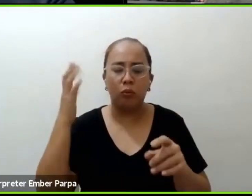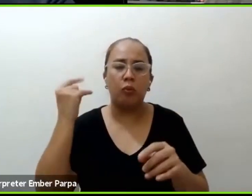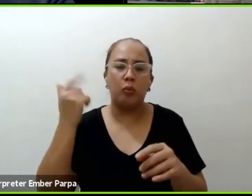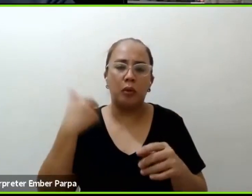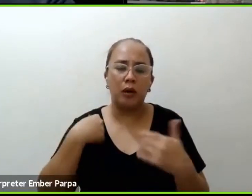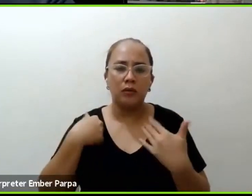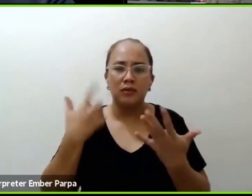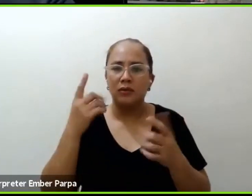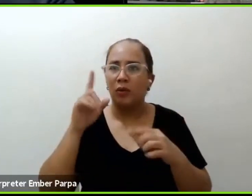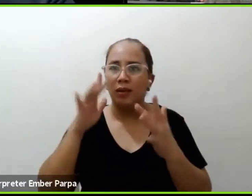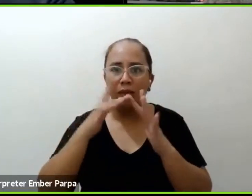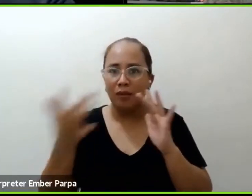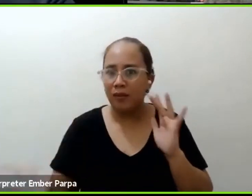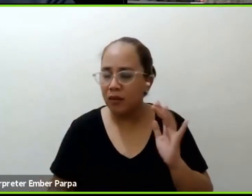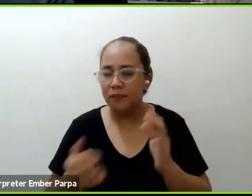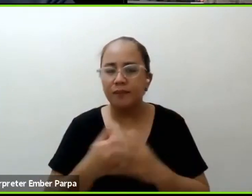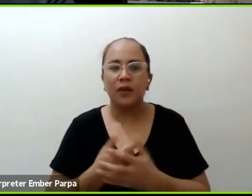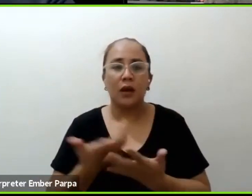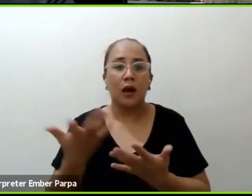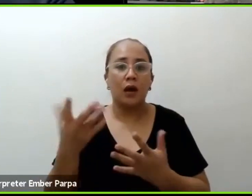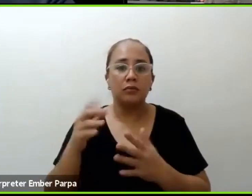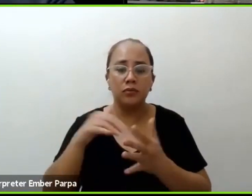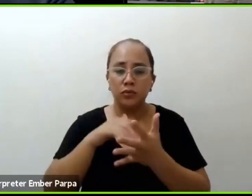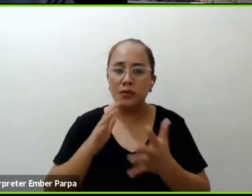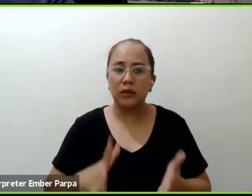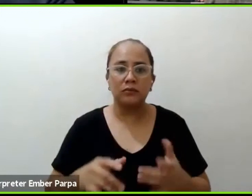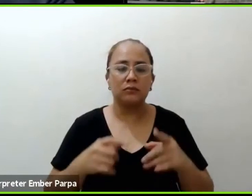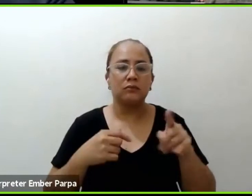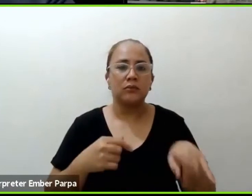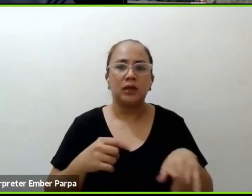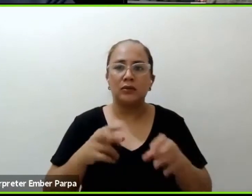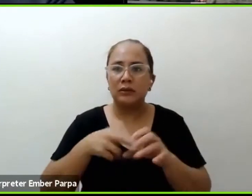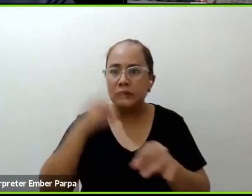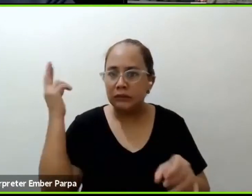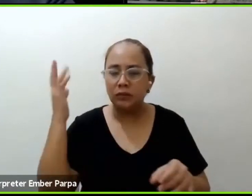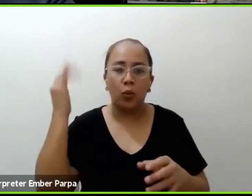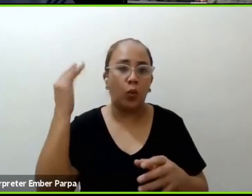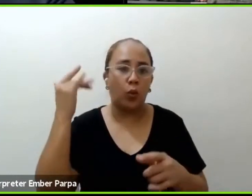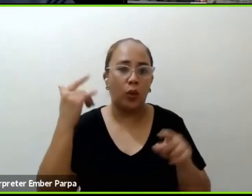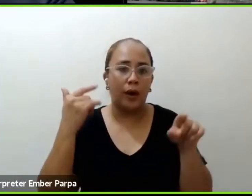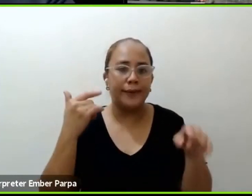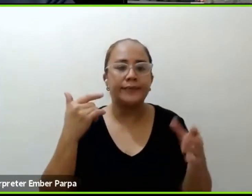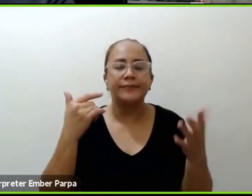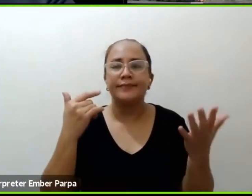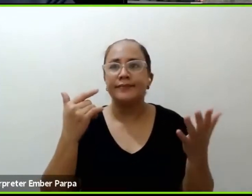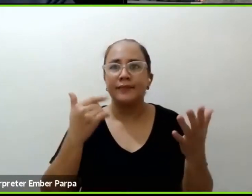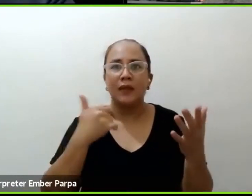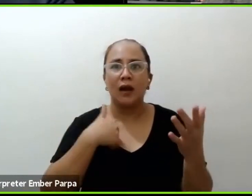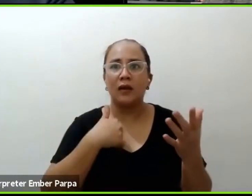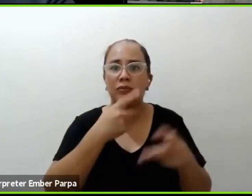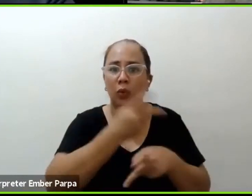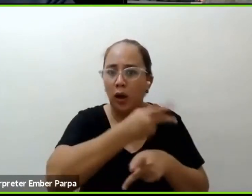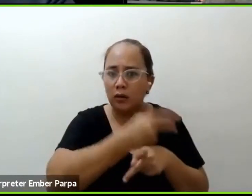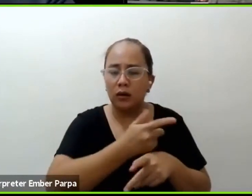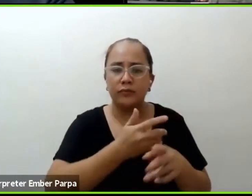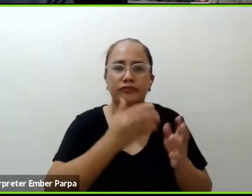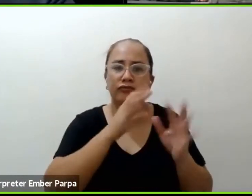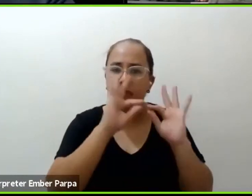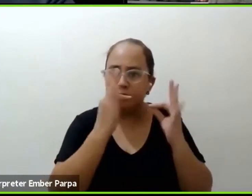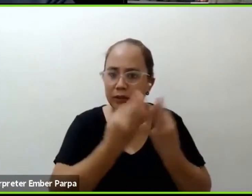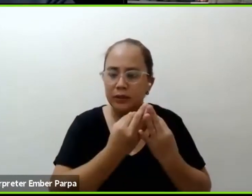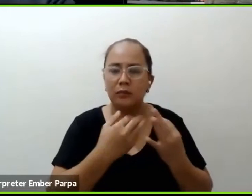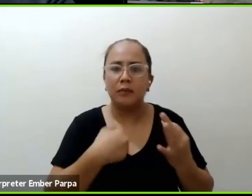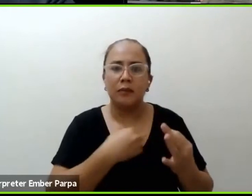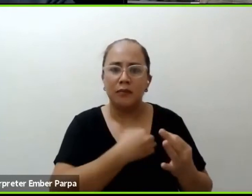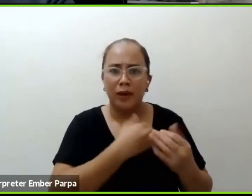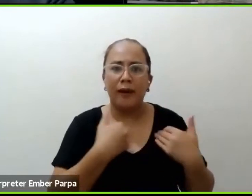family gets infected at sila ang taga-alaga. You don't get enough of these stories. And that is why I am hearing